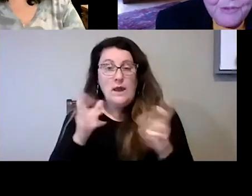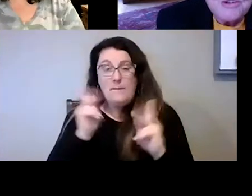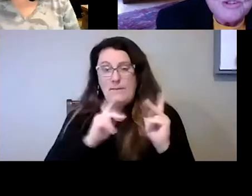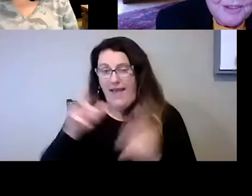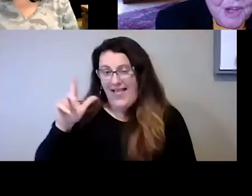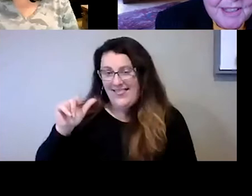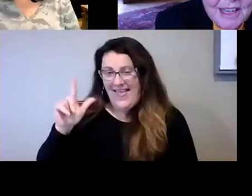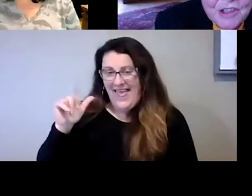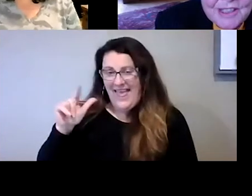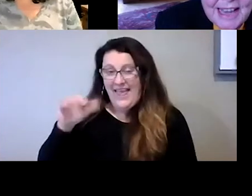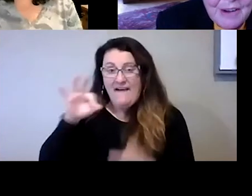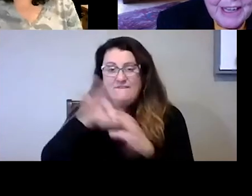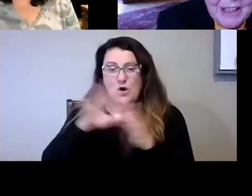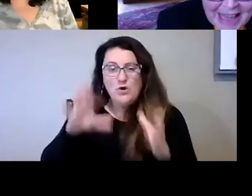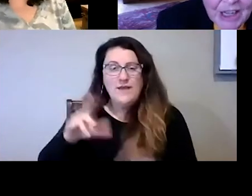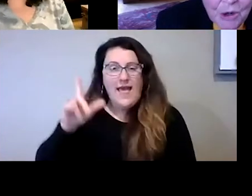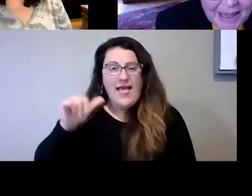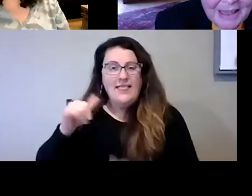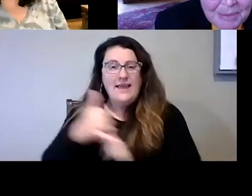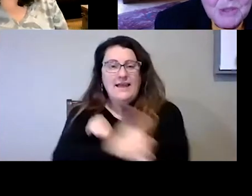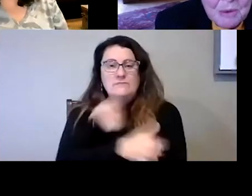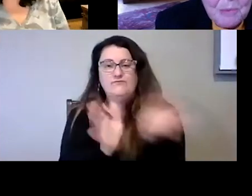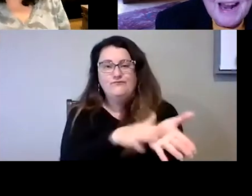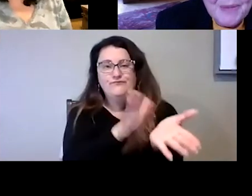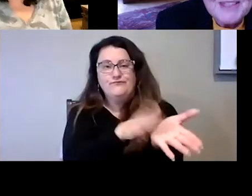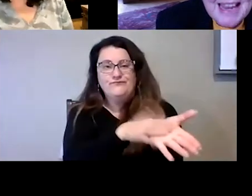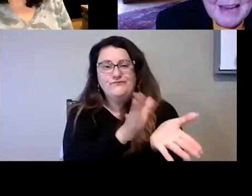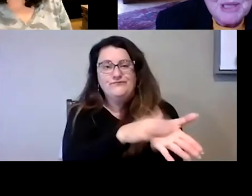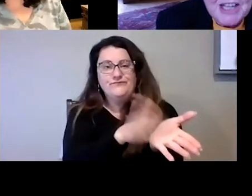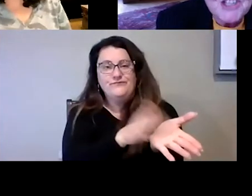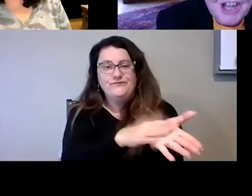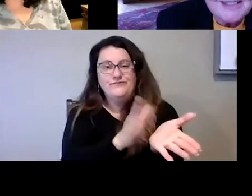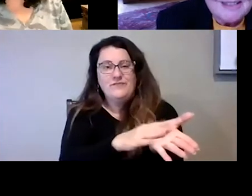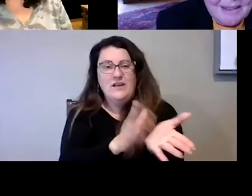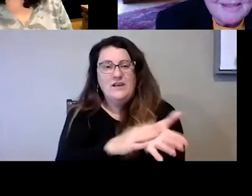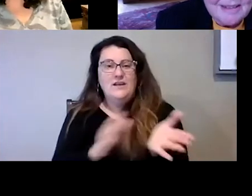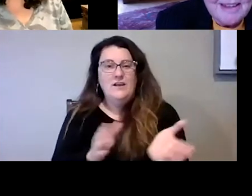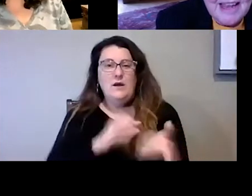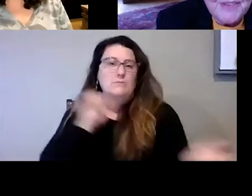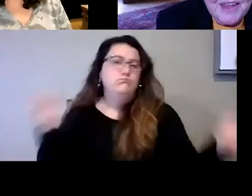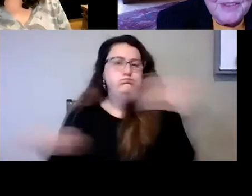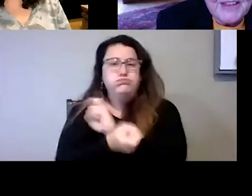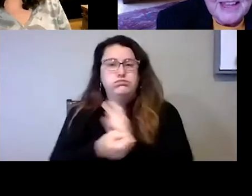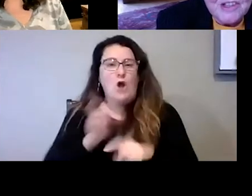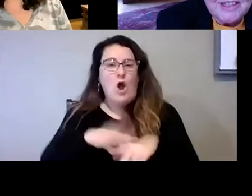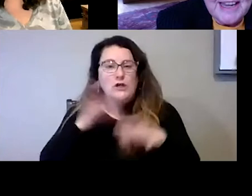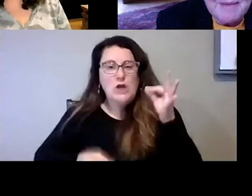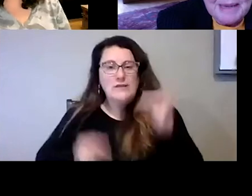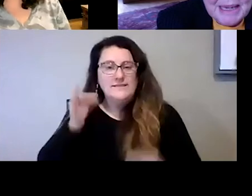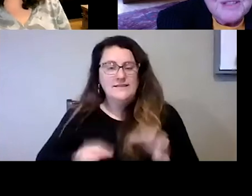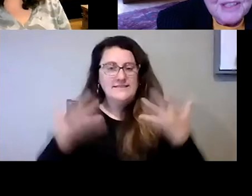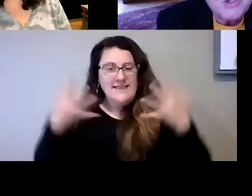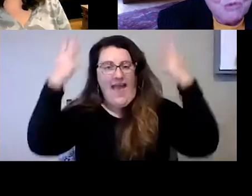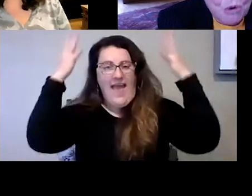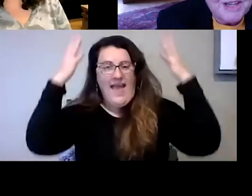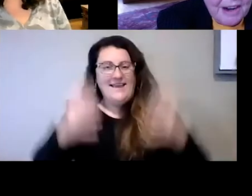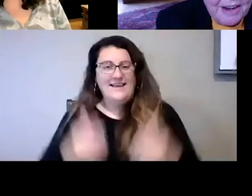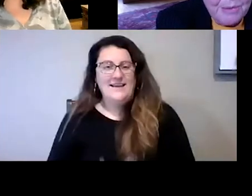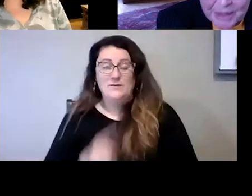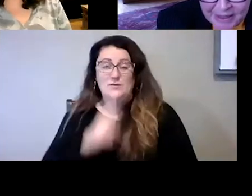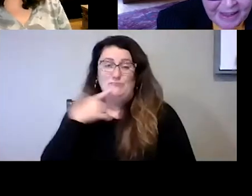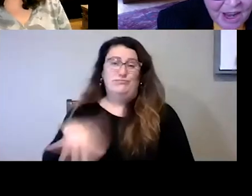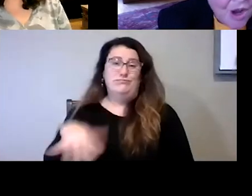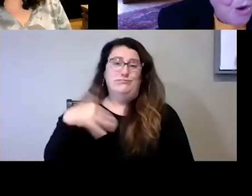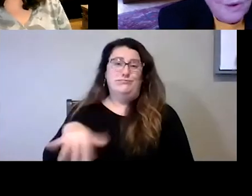Angeles, the voters of Los Angeles County, a lot of credit because we ran the table on justice in the election day. I mean, it was